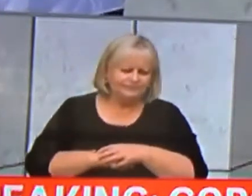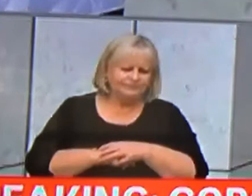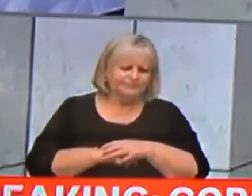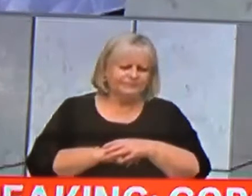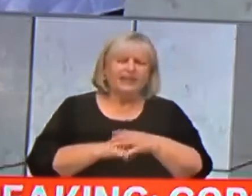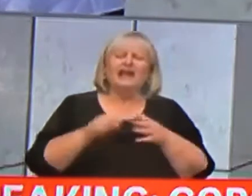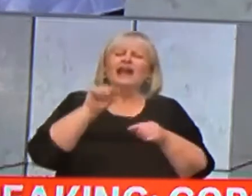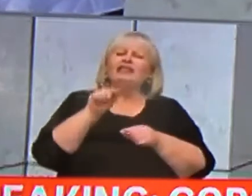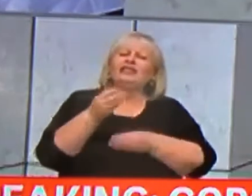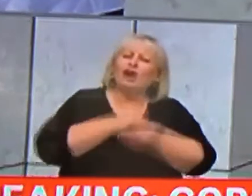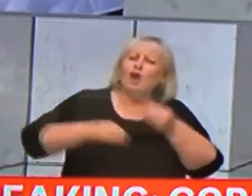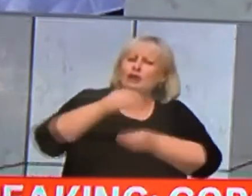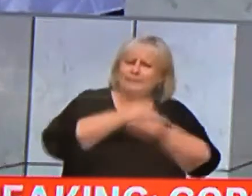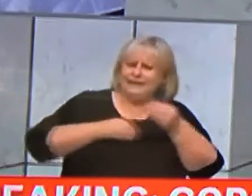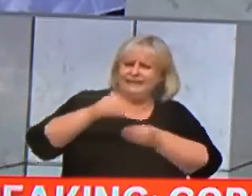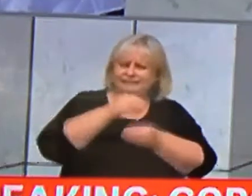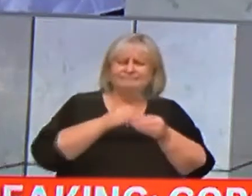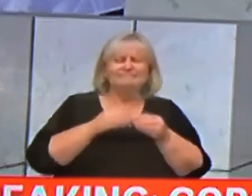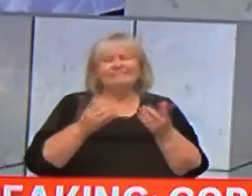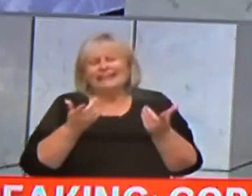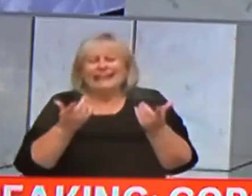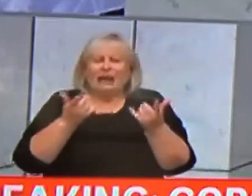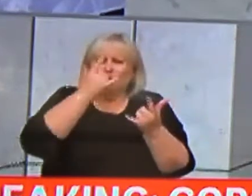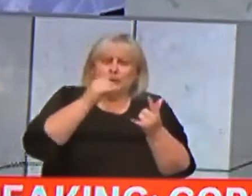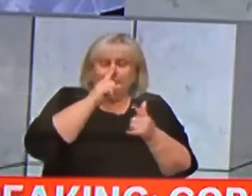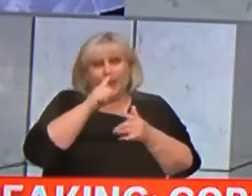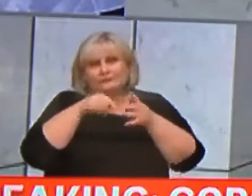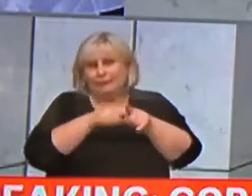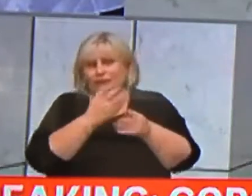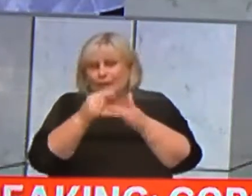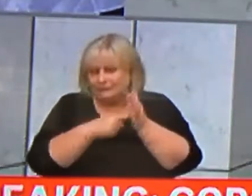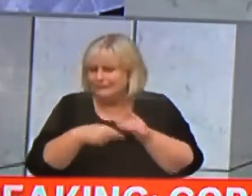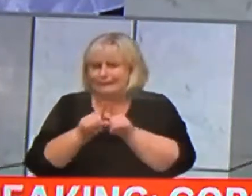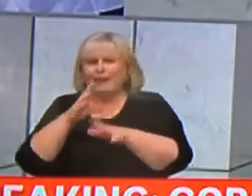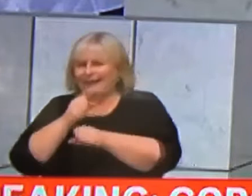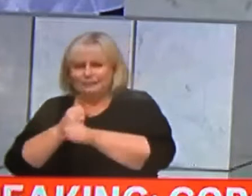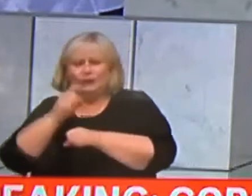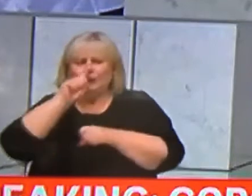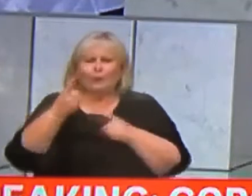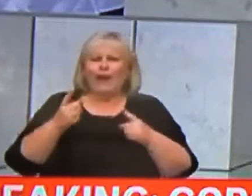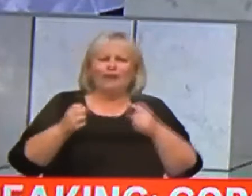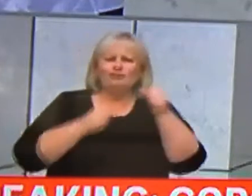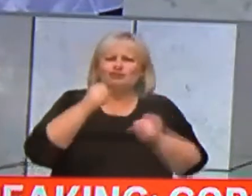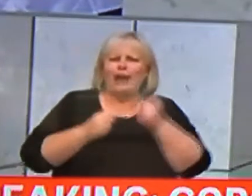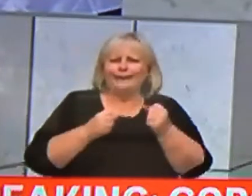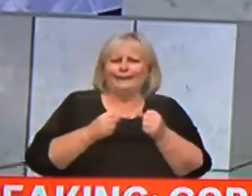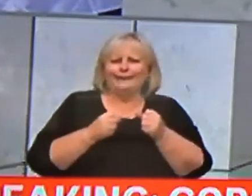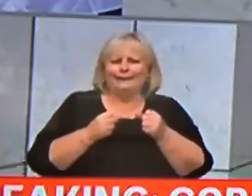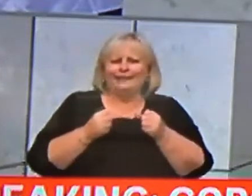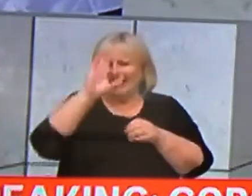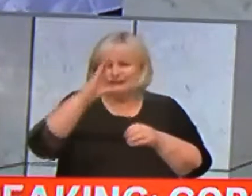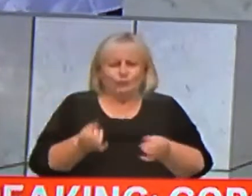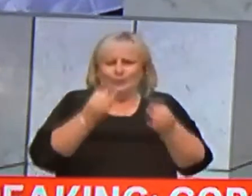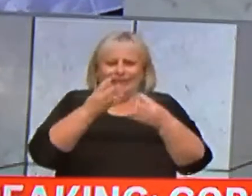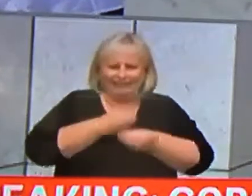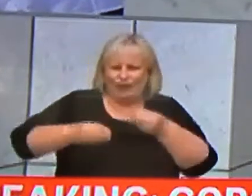an economy is your society does depend on it, and so do governments. You can't run a country without an economy, and